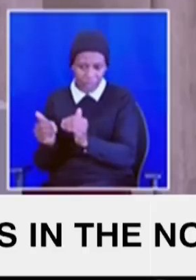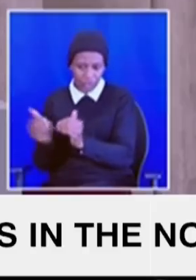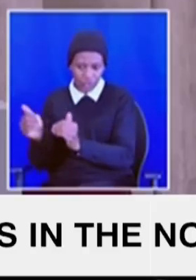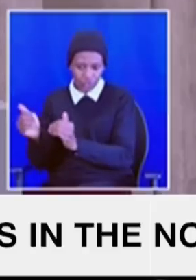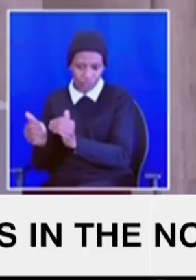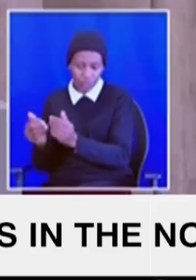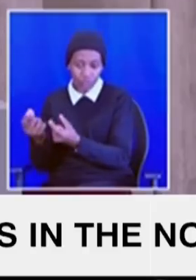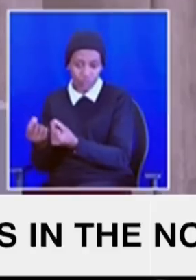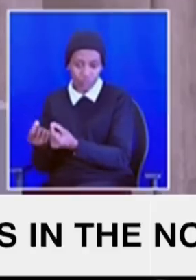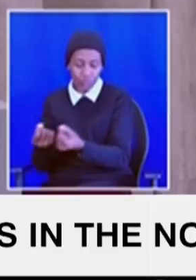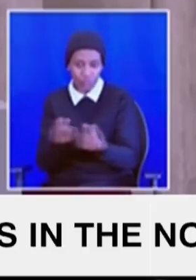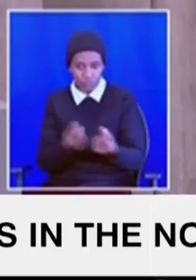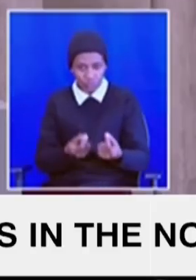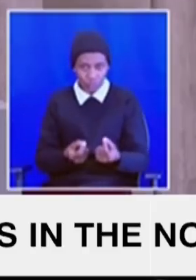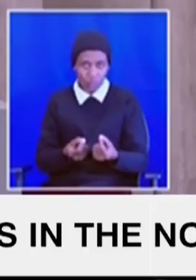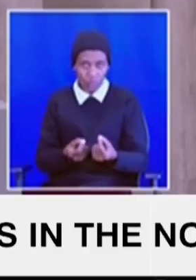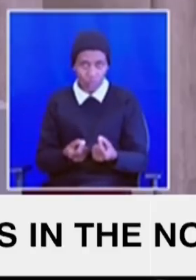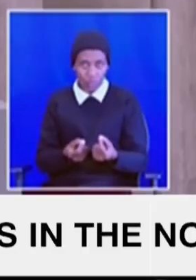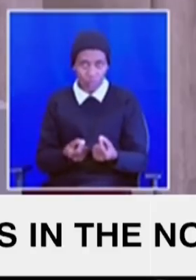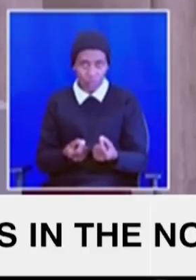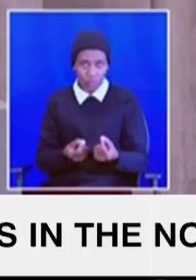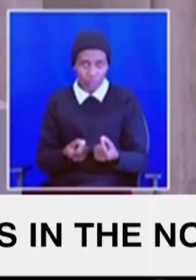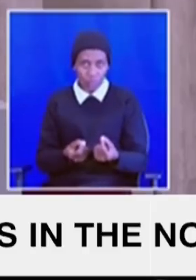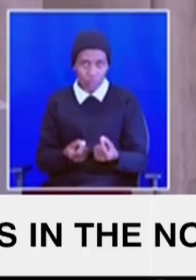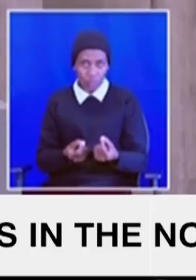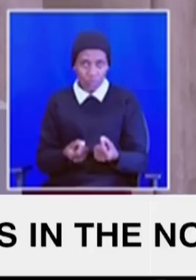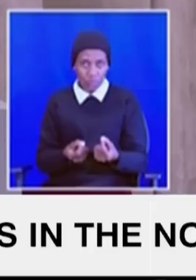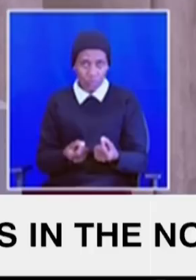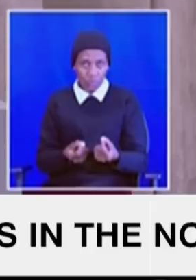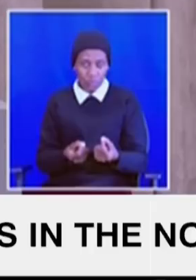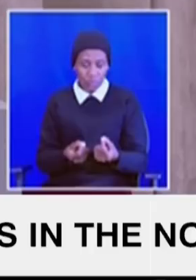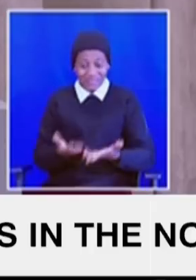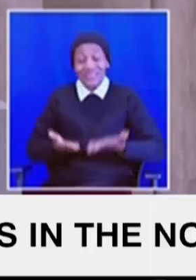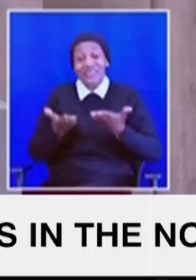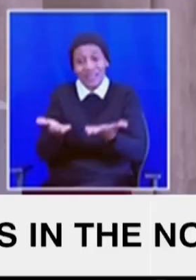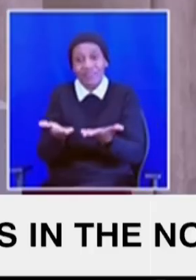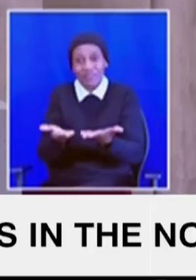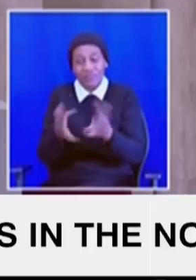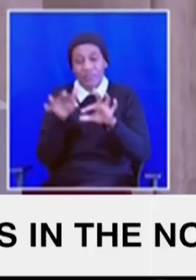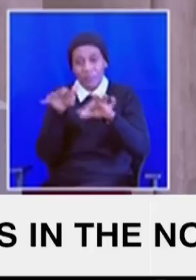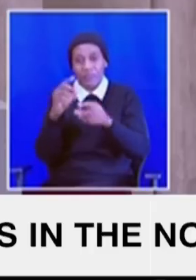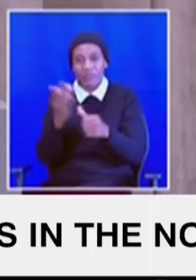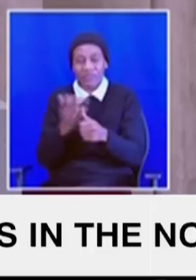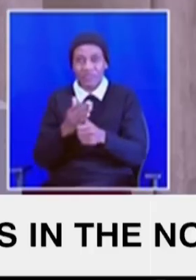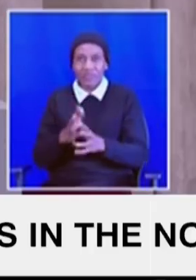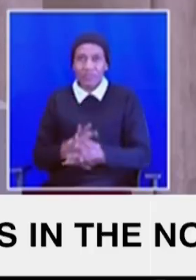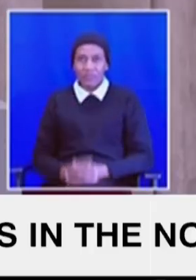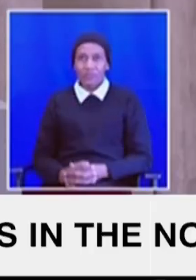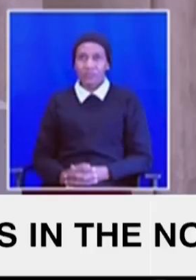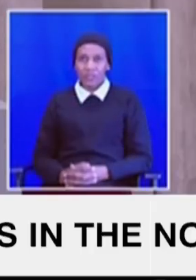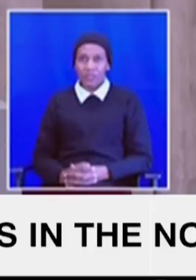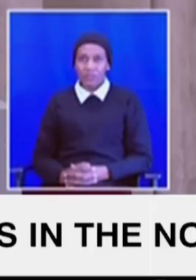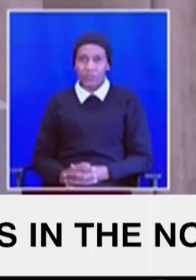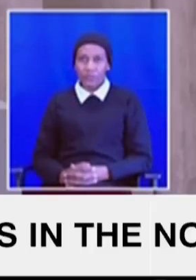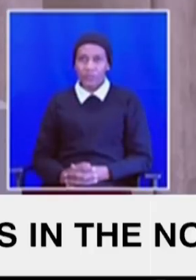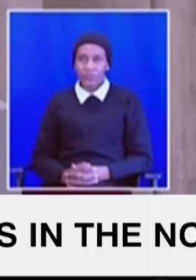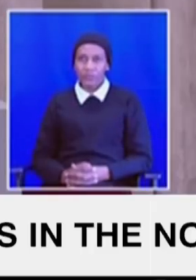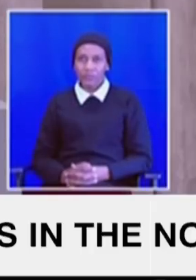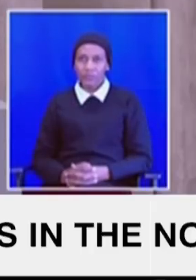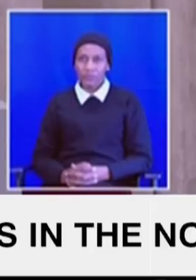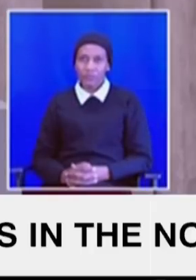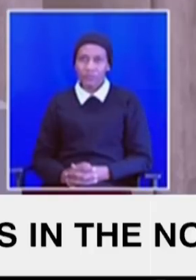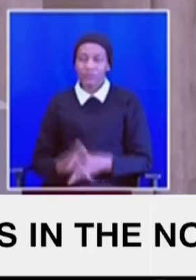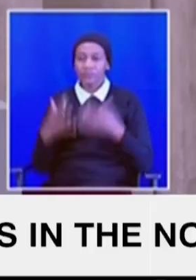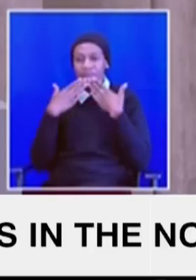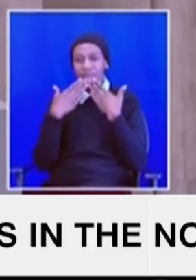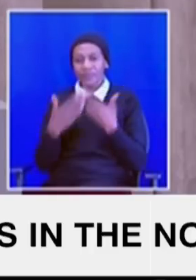made must be always to put people first. Thank you very much, Chairperson. Thank you very much,